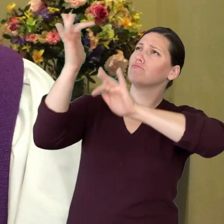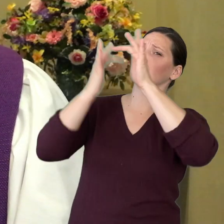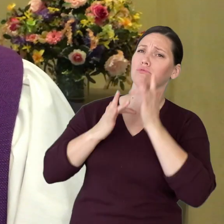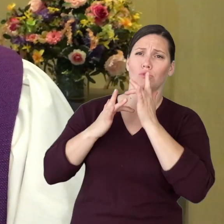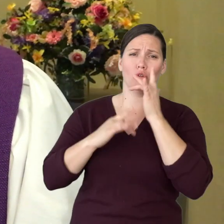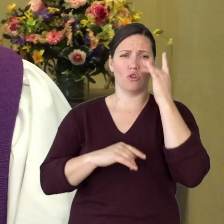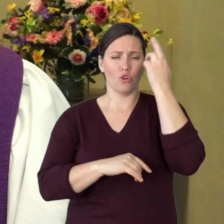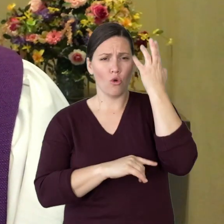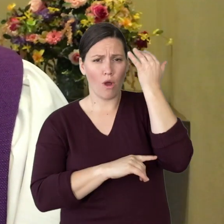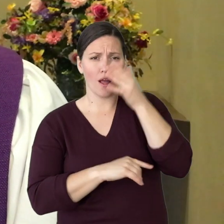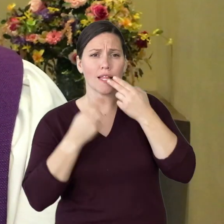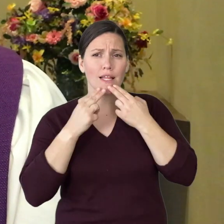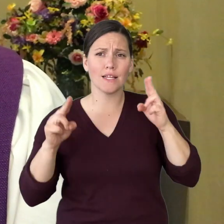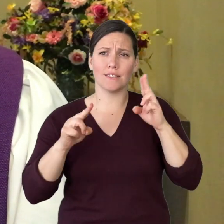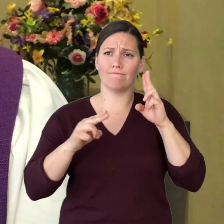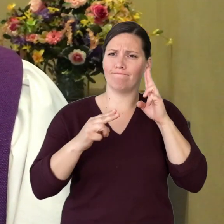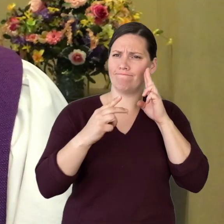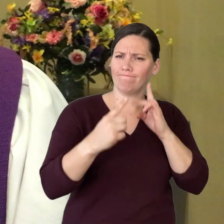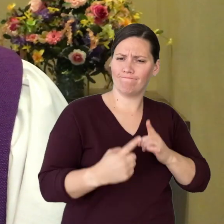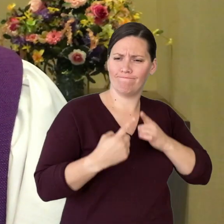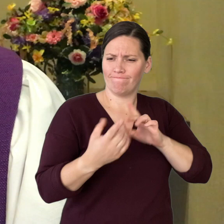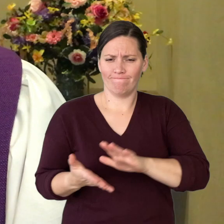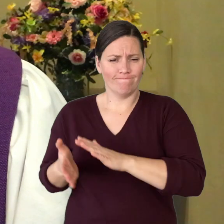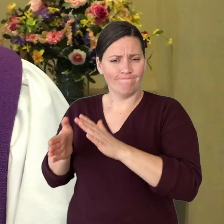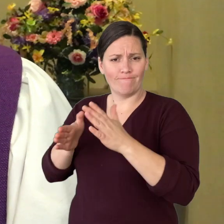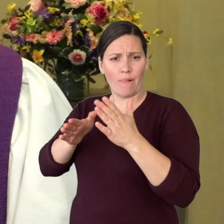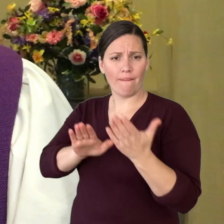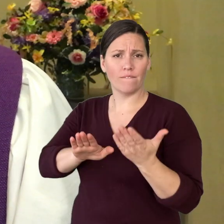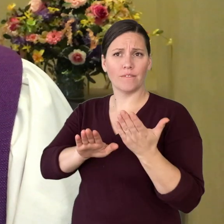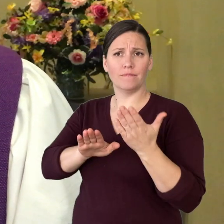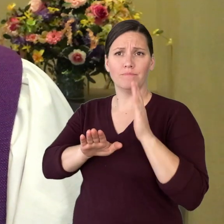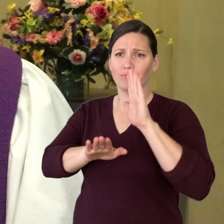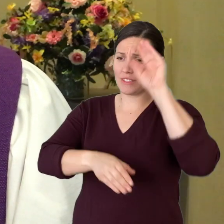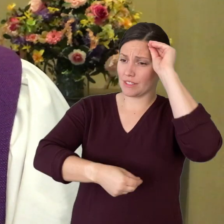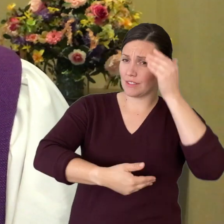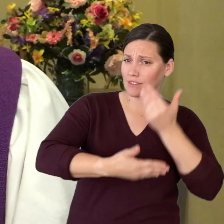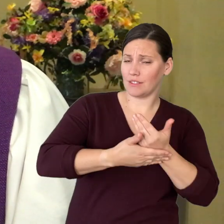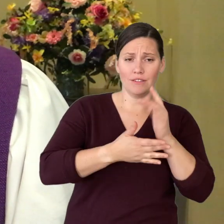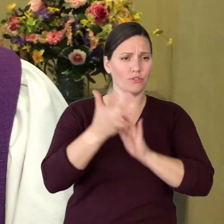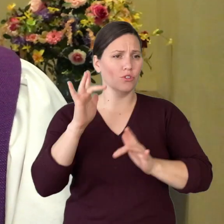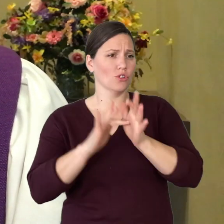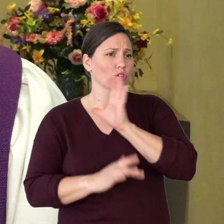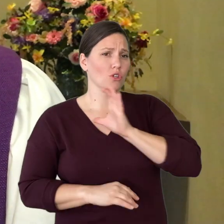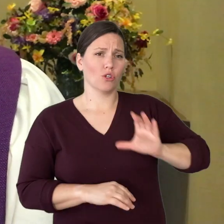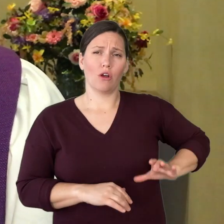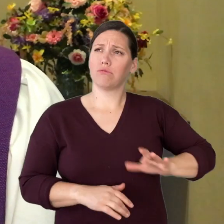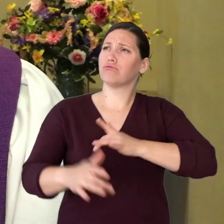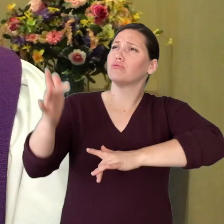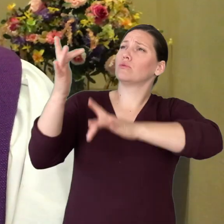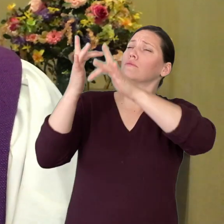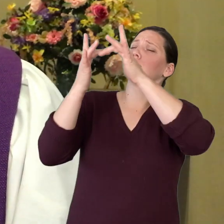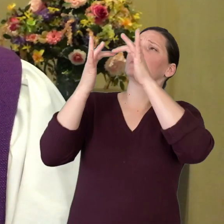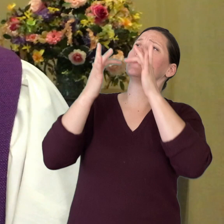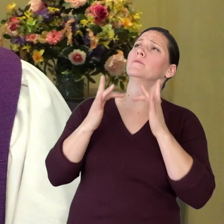and for the sake of the holy, innocent, bitter sufferings and death of thy beloved Son, Jesus Christ, to be gracious